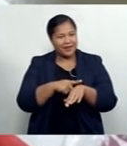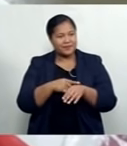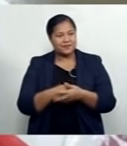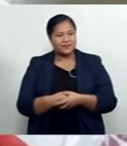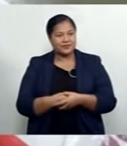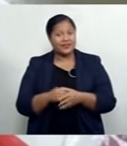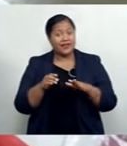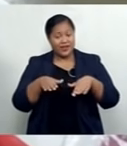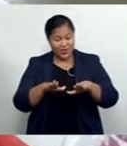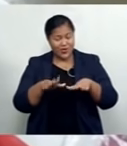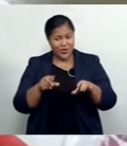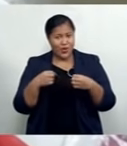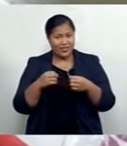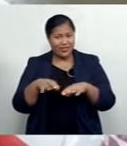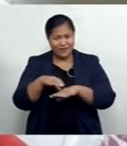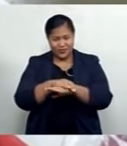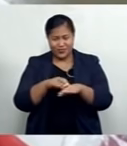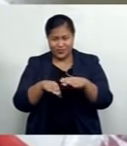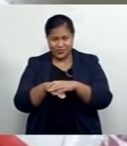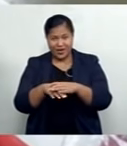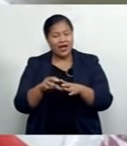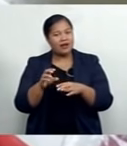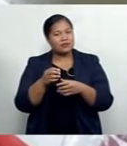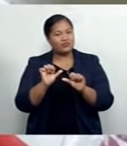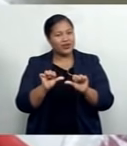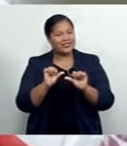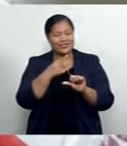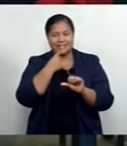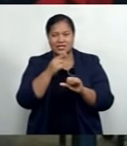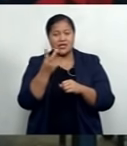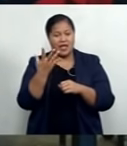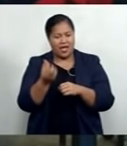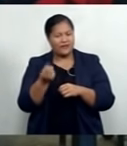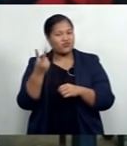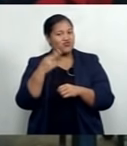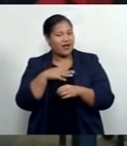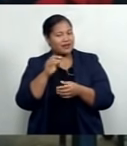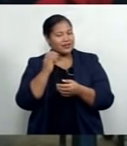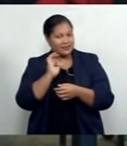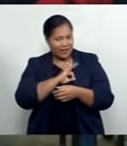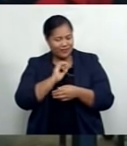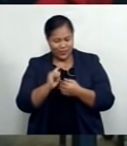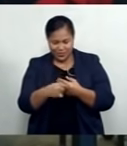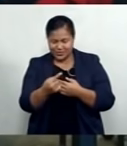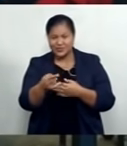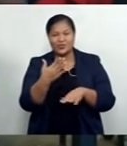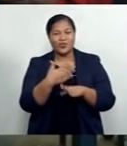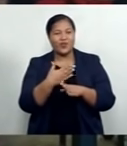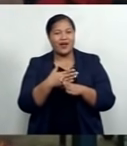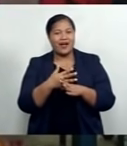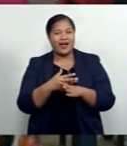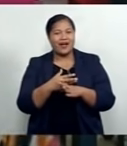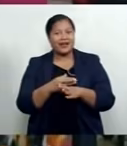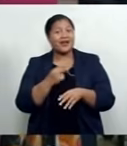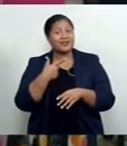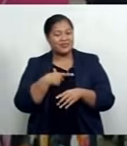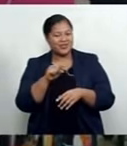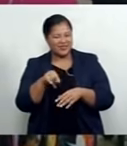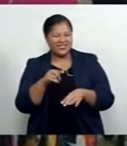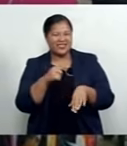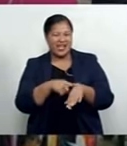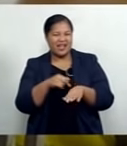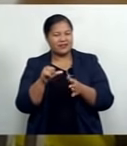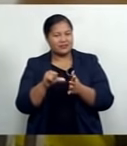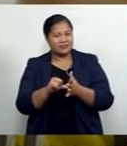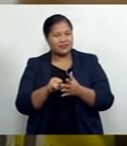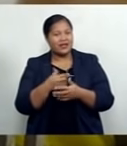Textile Clothing and Footwear Council president says he has 200 staff who continue to work overtime during this difficult time in